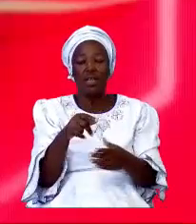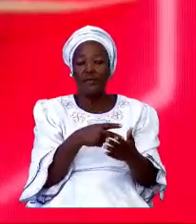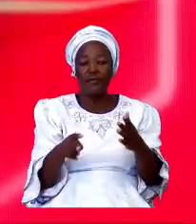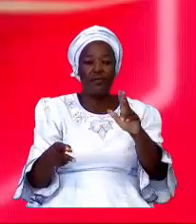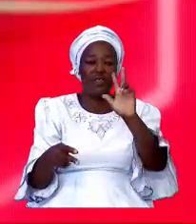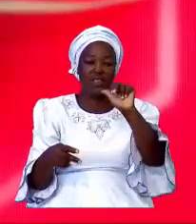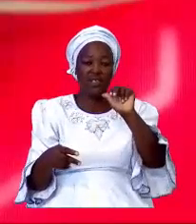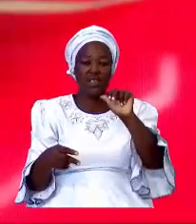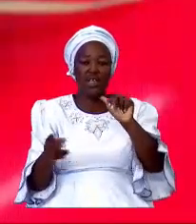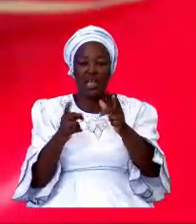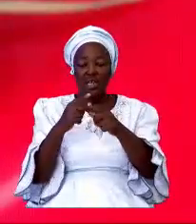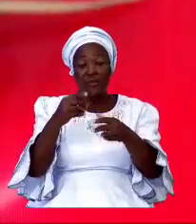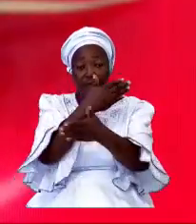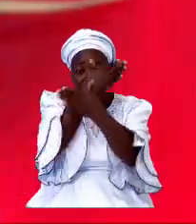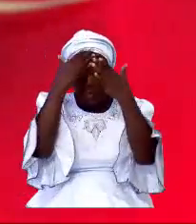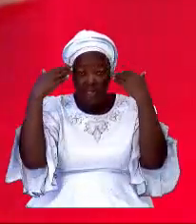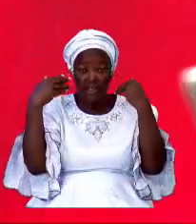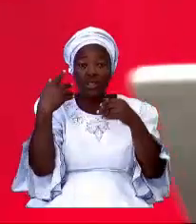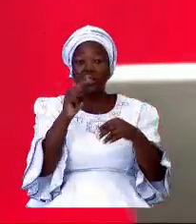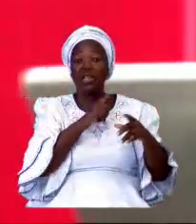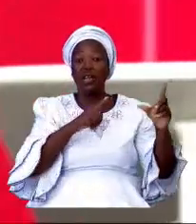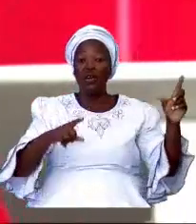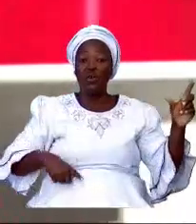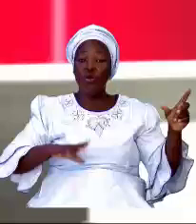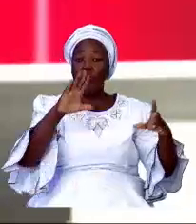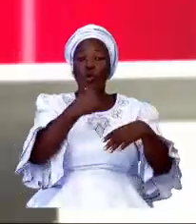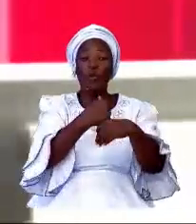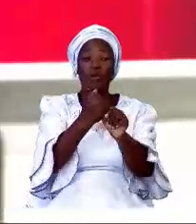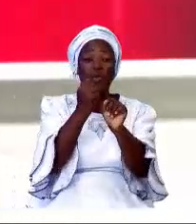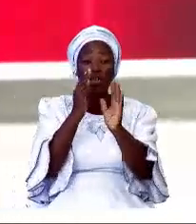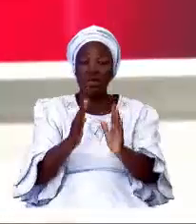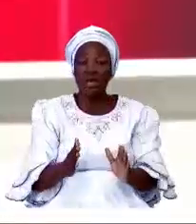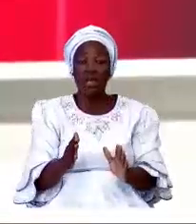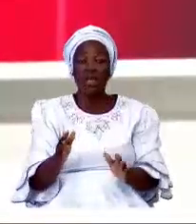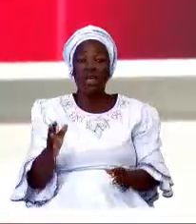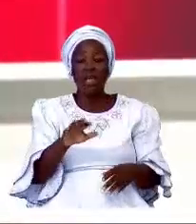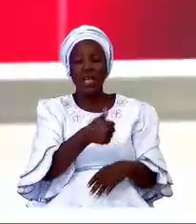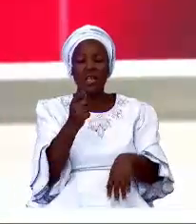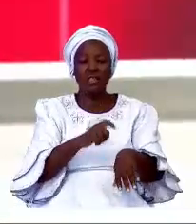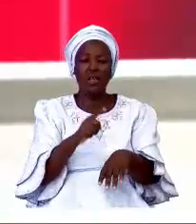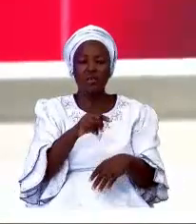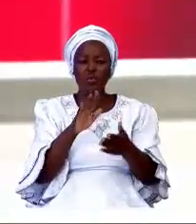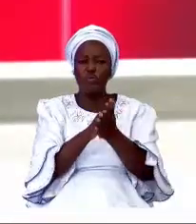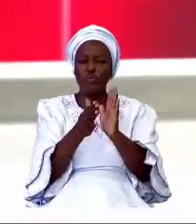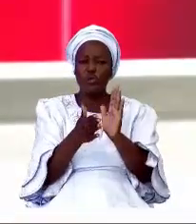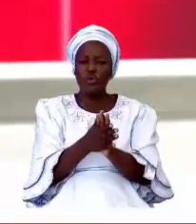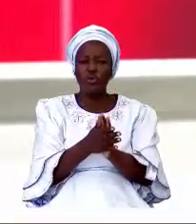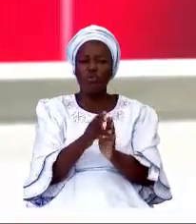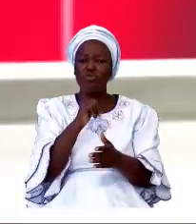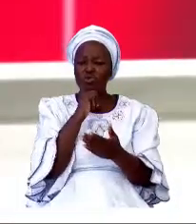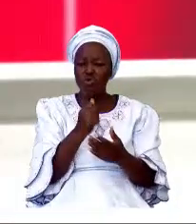as grass. And then in verse 13, and forgettest the Lord thy